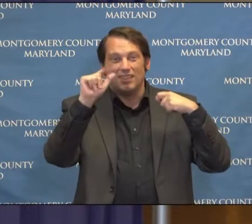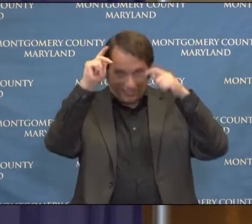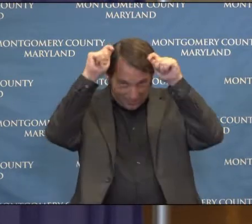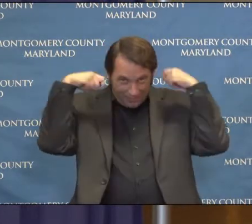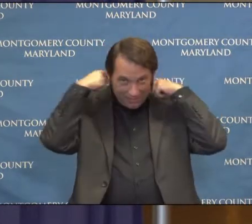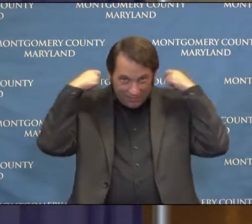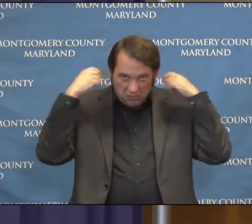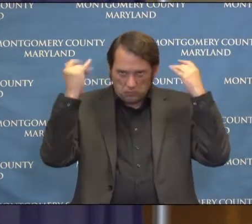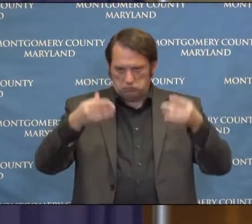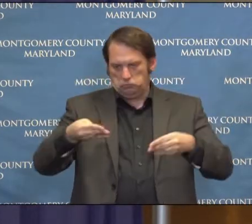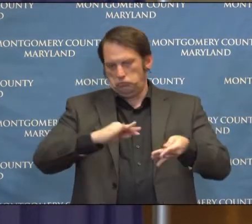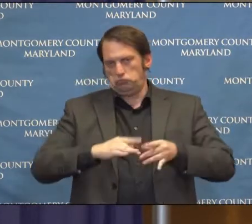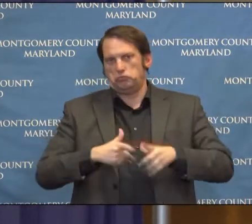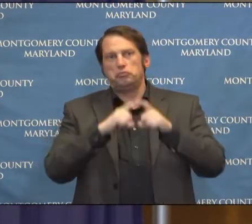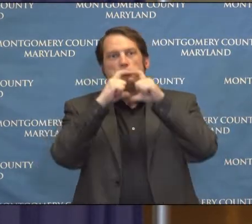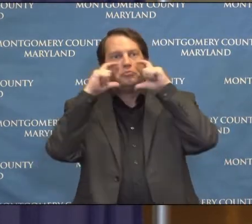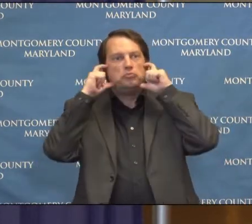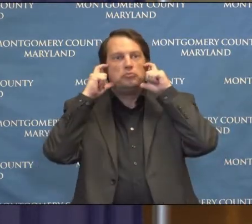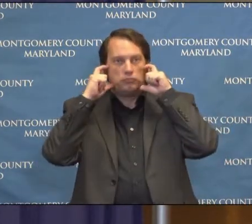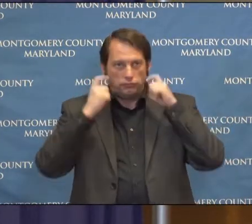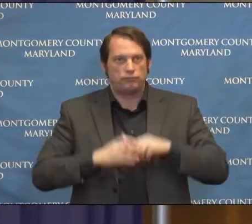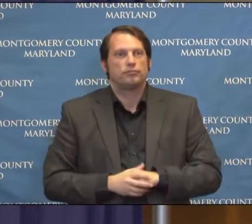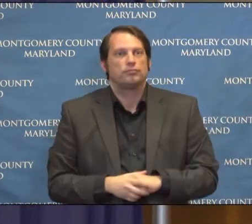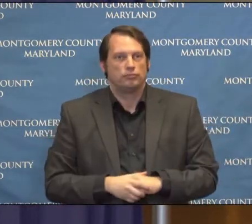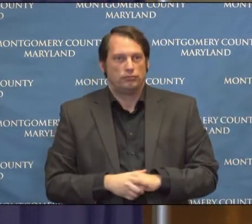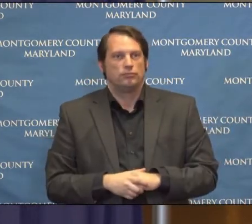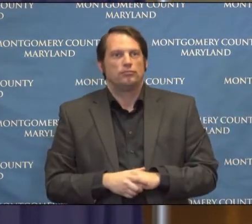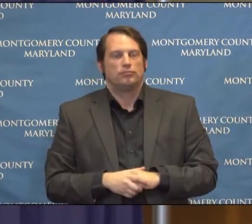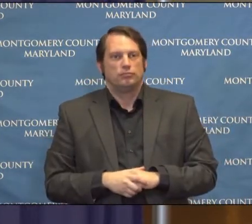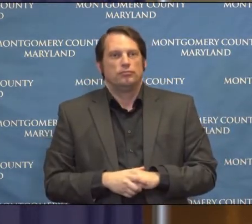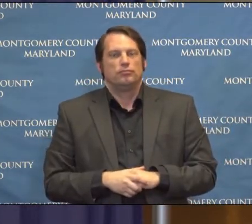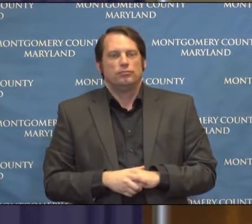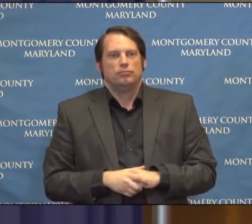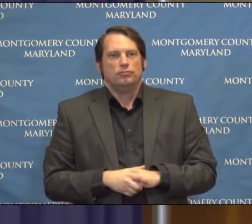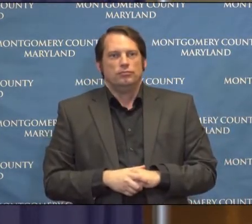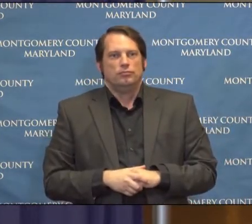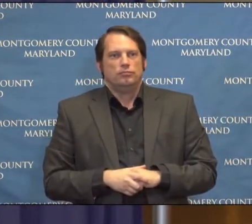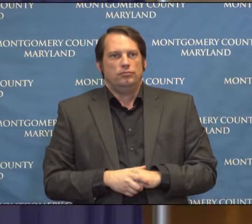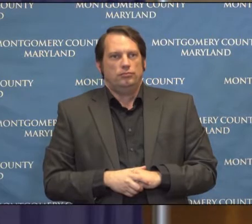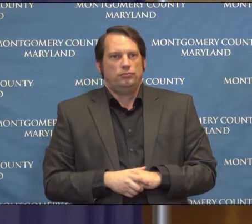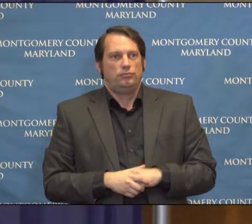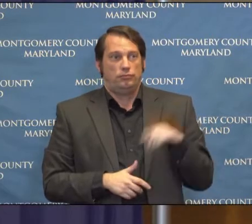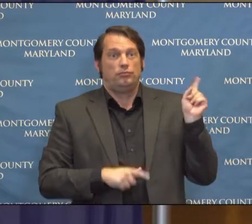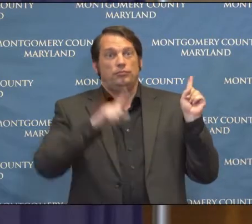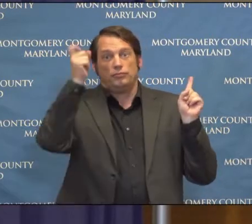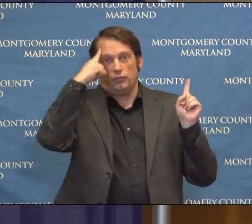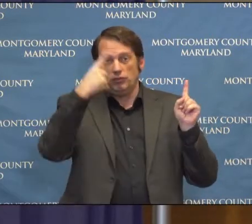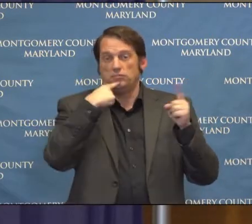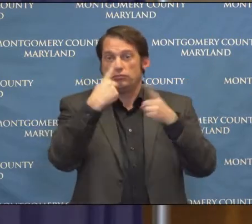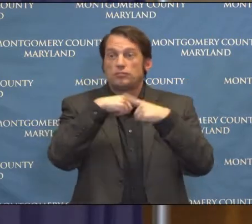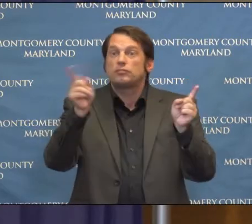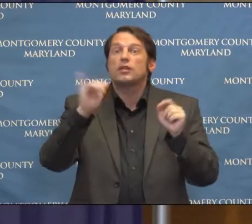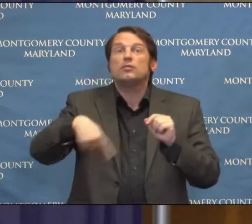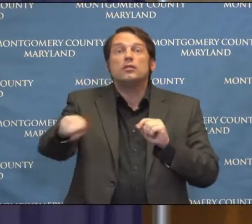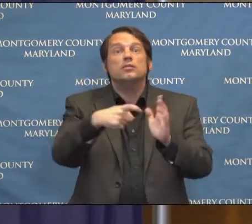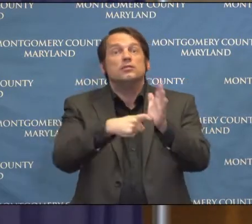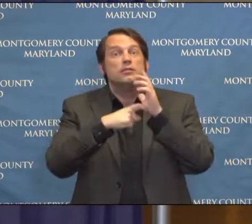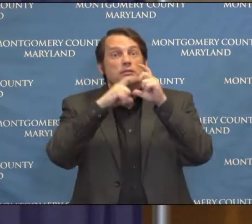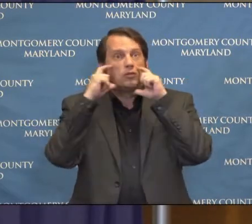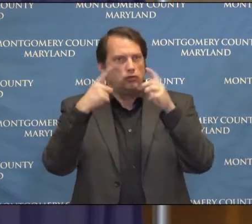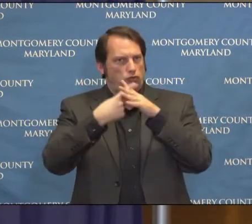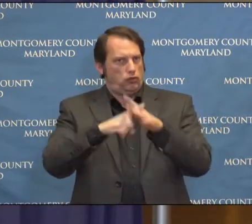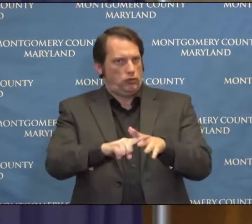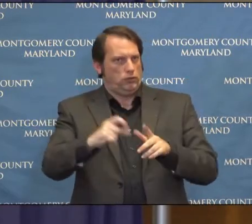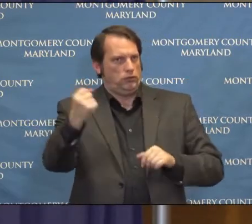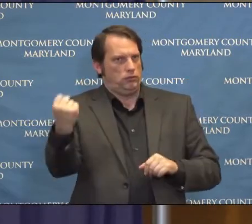put into place with his executive order that will go into effect on Saturday requires that residents wear face